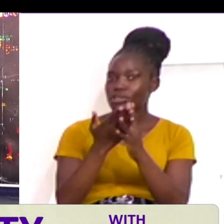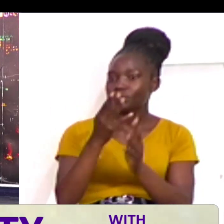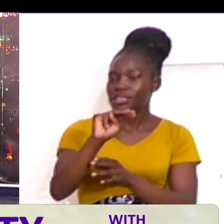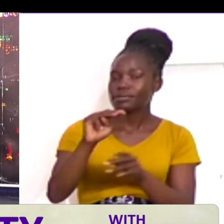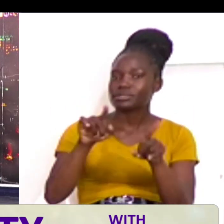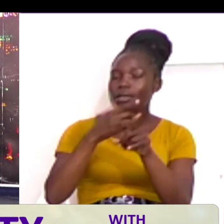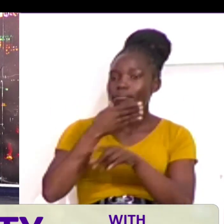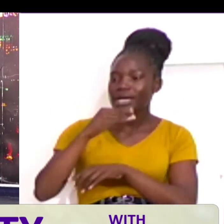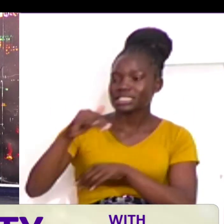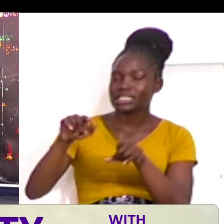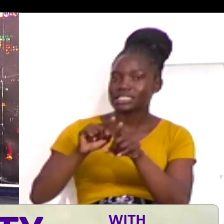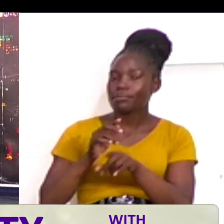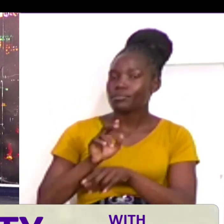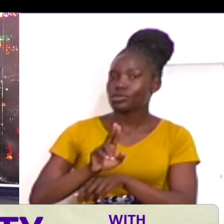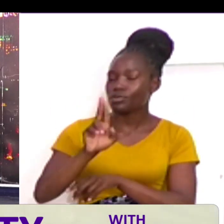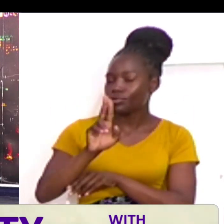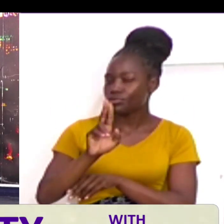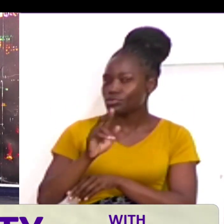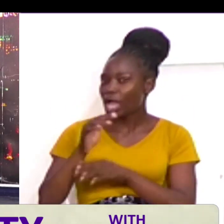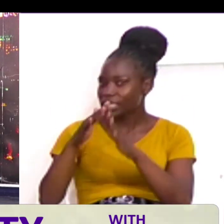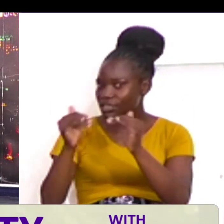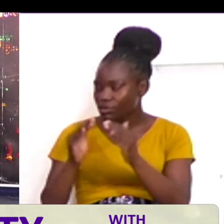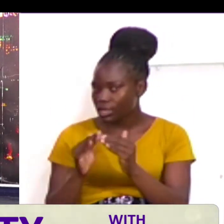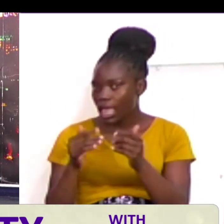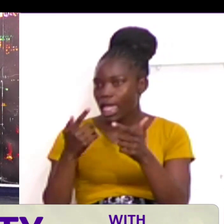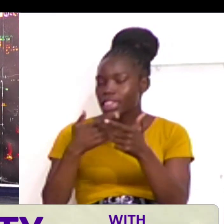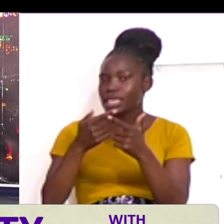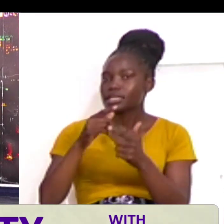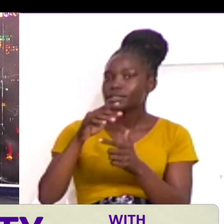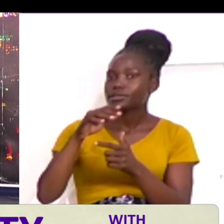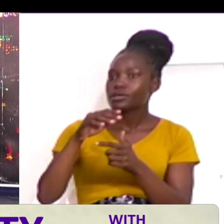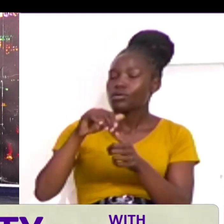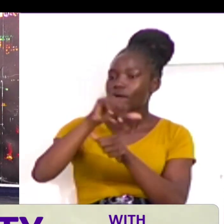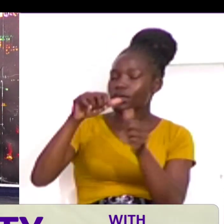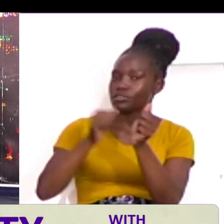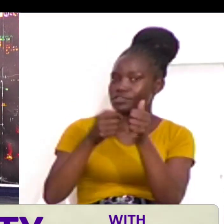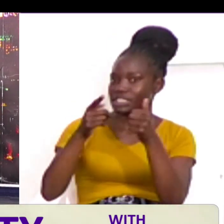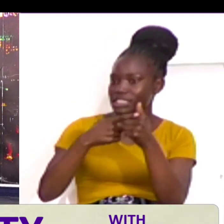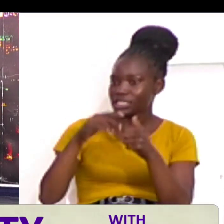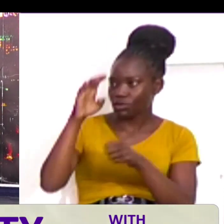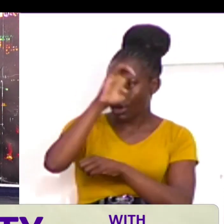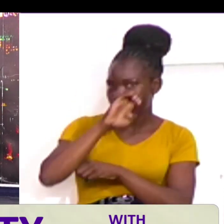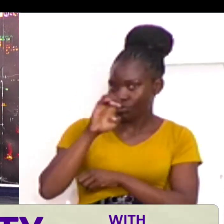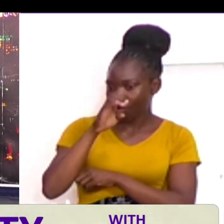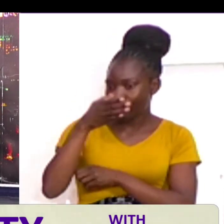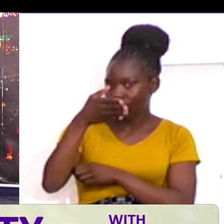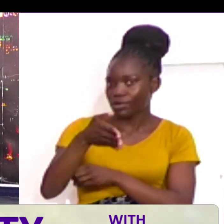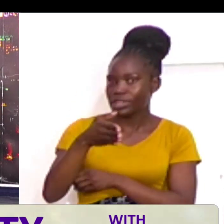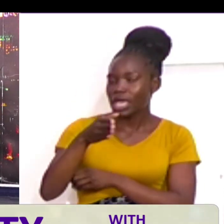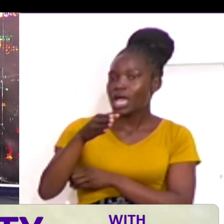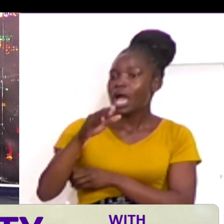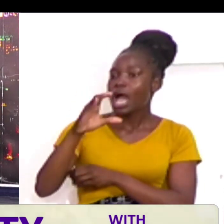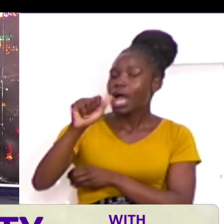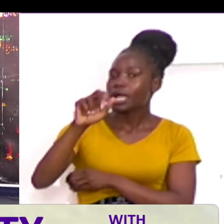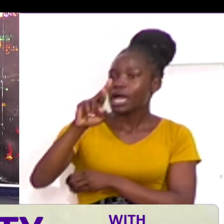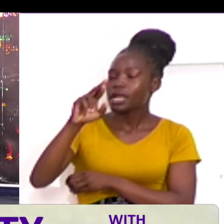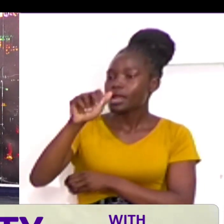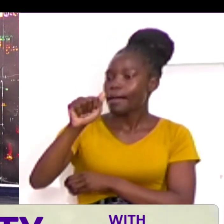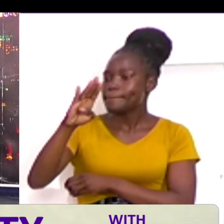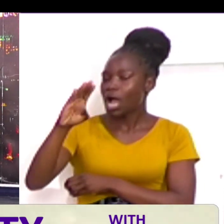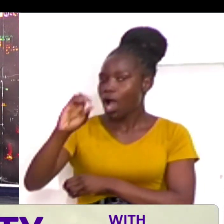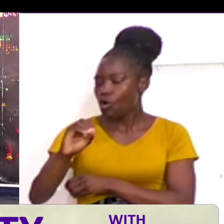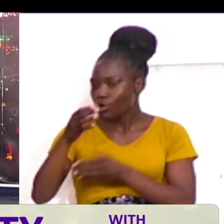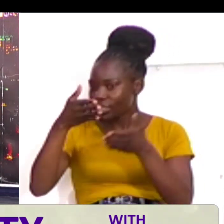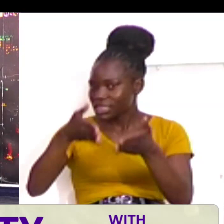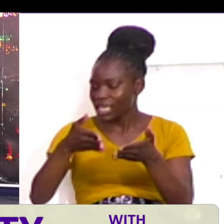Pale wako ndani ya Europa League tayari, washapenya pale round of 16 wameingia. Pale Carabao EFL, they are